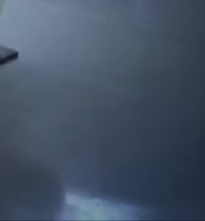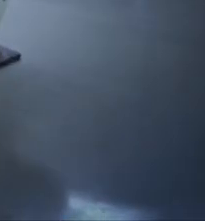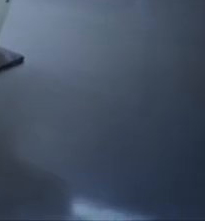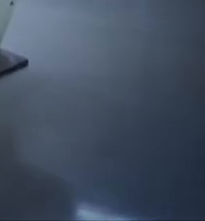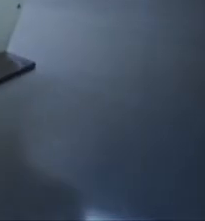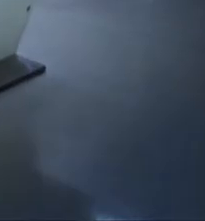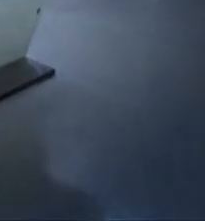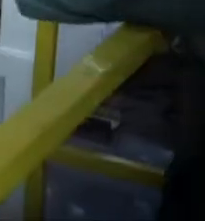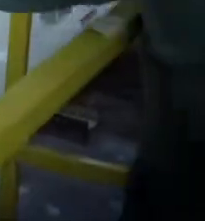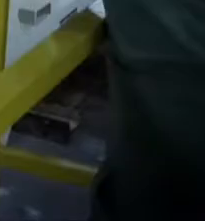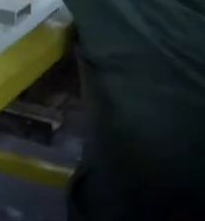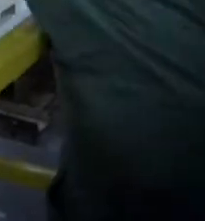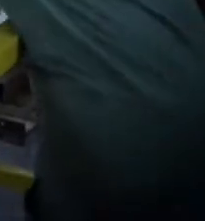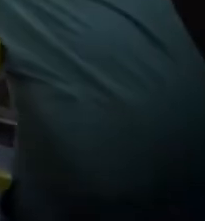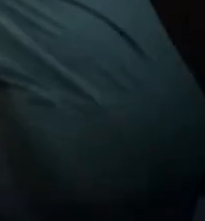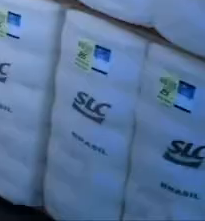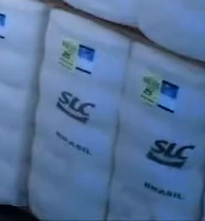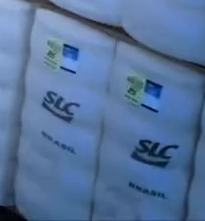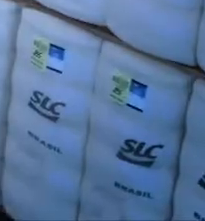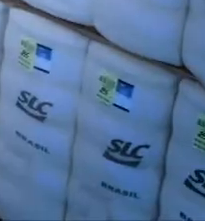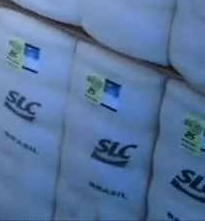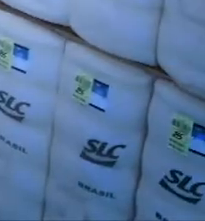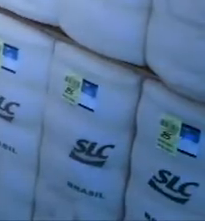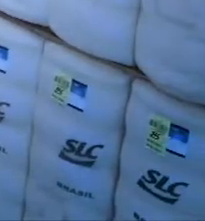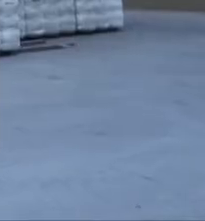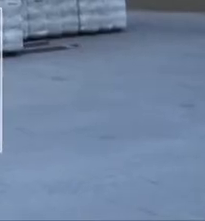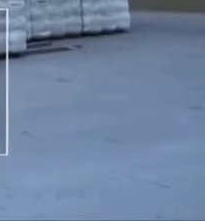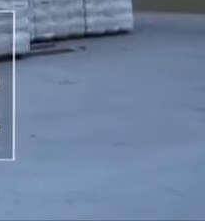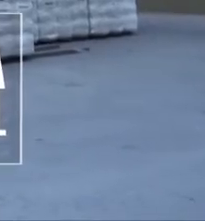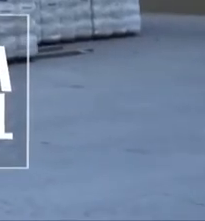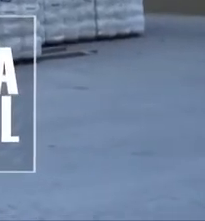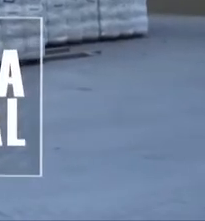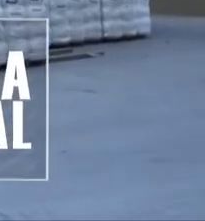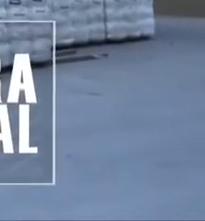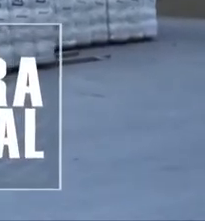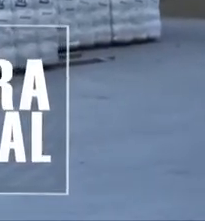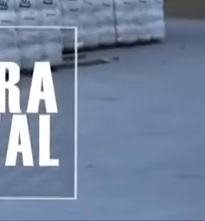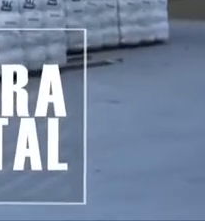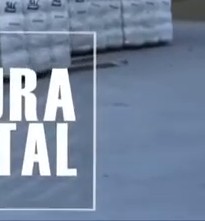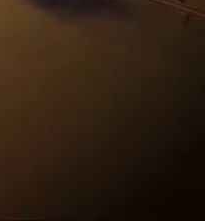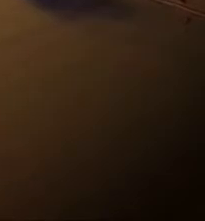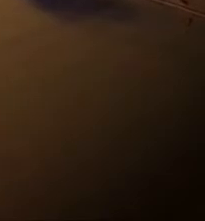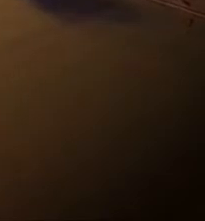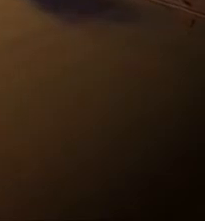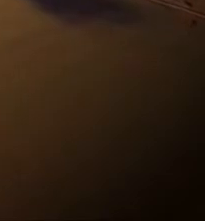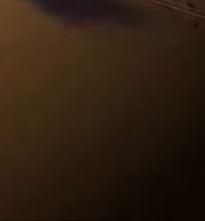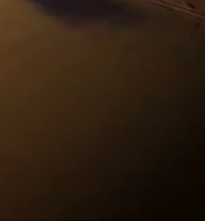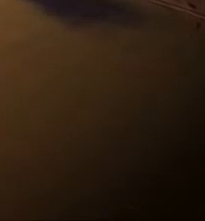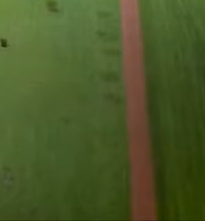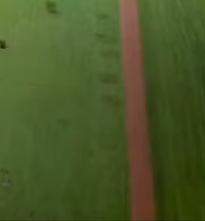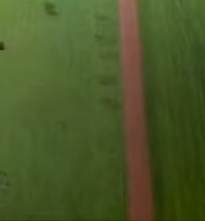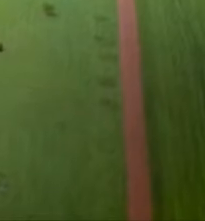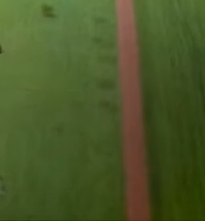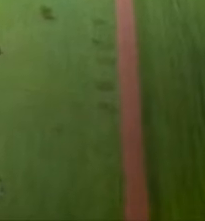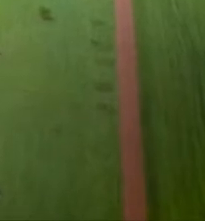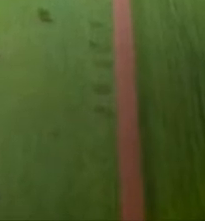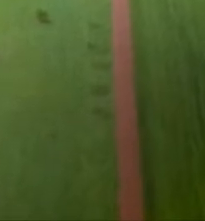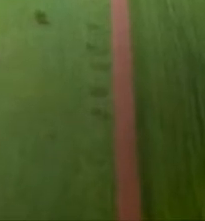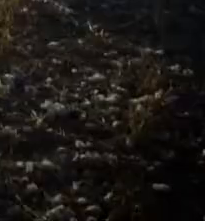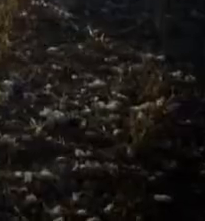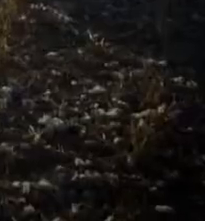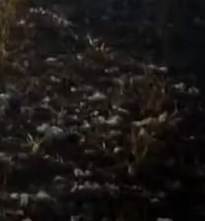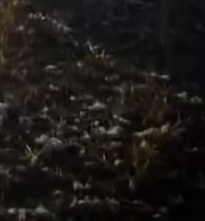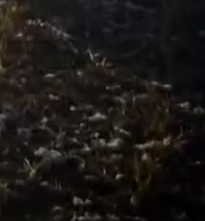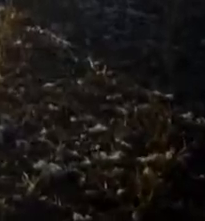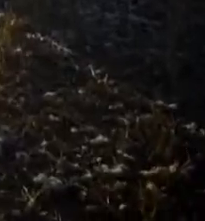SLC Agrícola was one of the first companies in the industry to go public, trading its